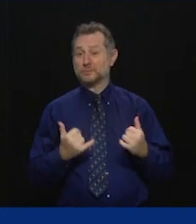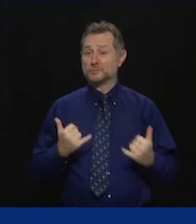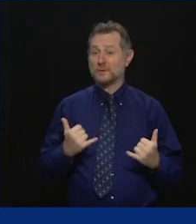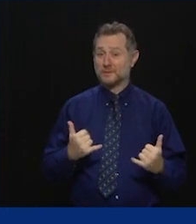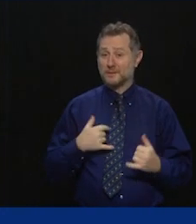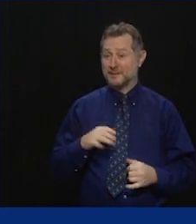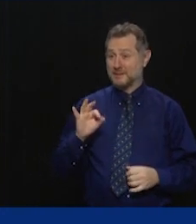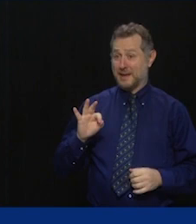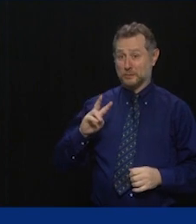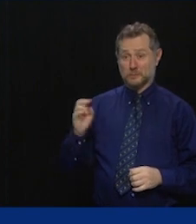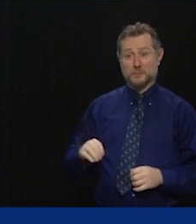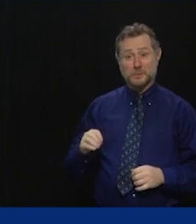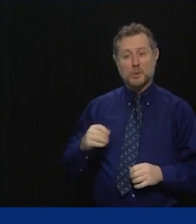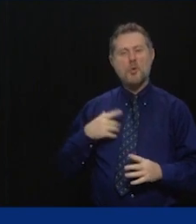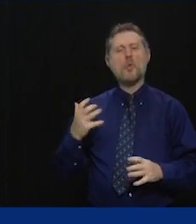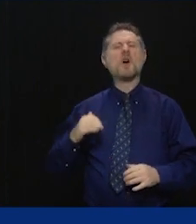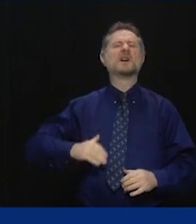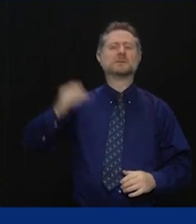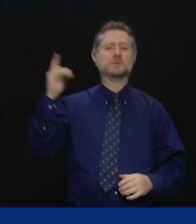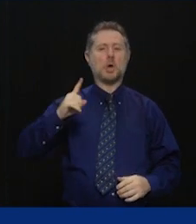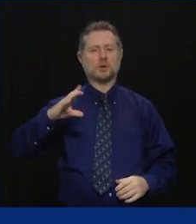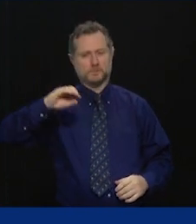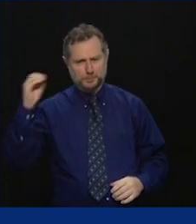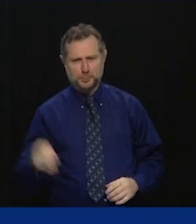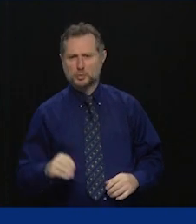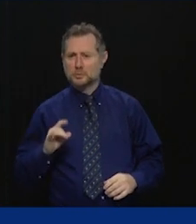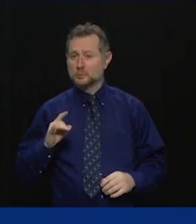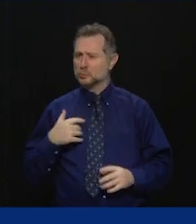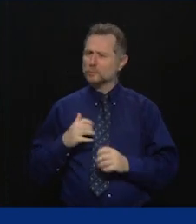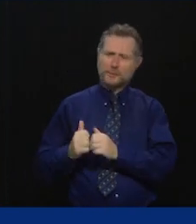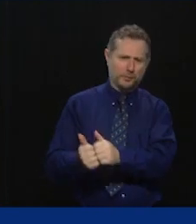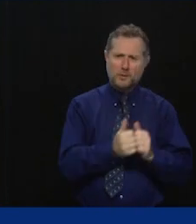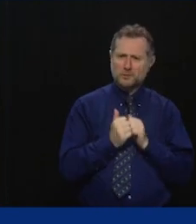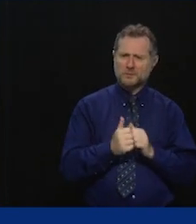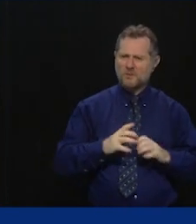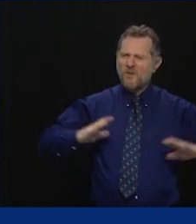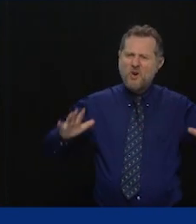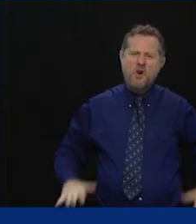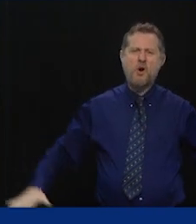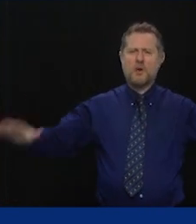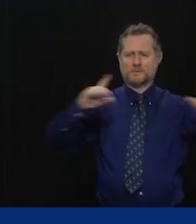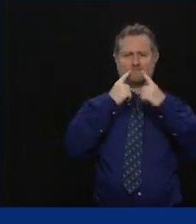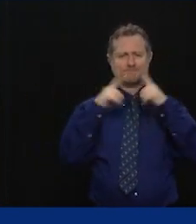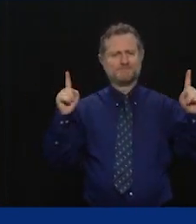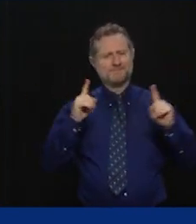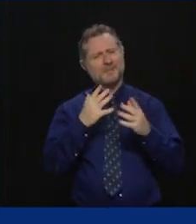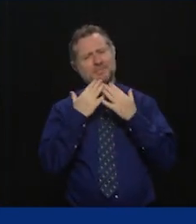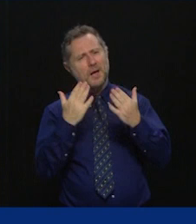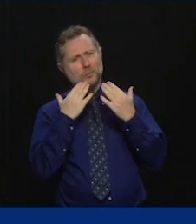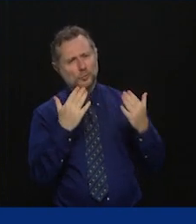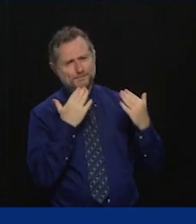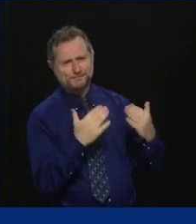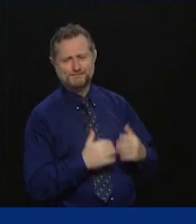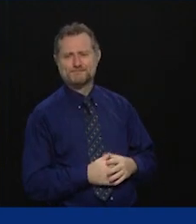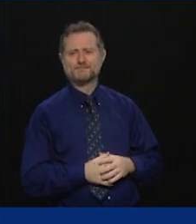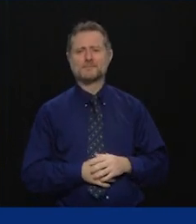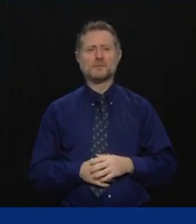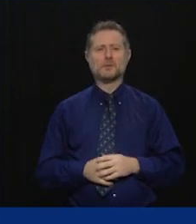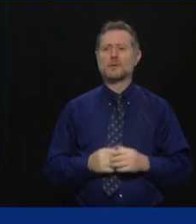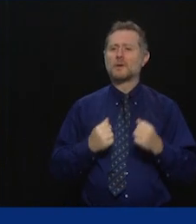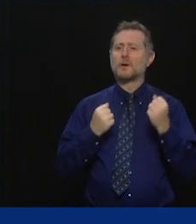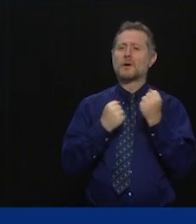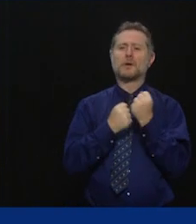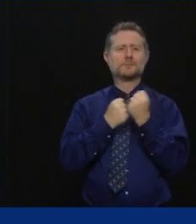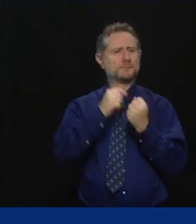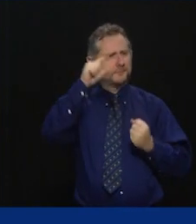vaccination percentage-wise. Let's do it all together. Together, everyone achieves more. Thank you. Thank you. Go Giants. Very, very